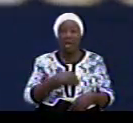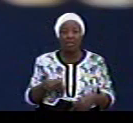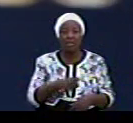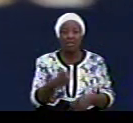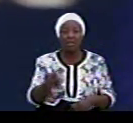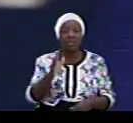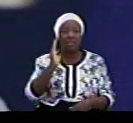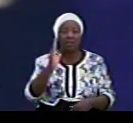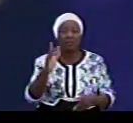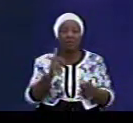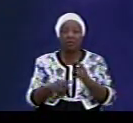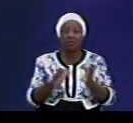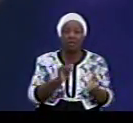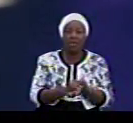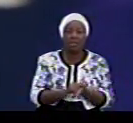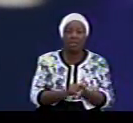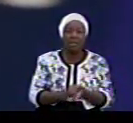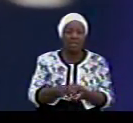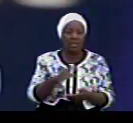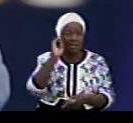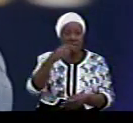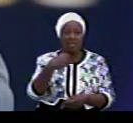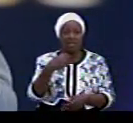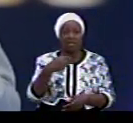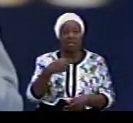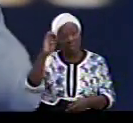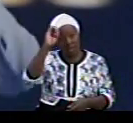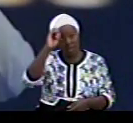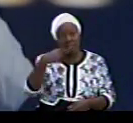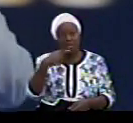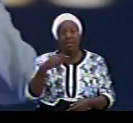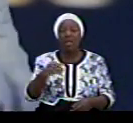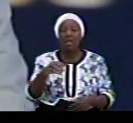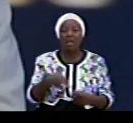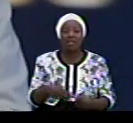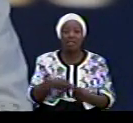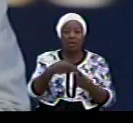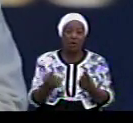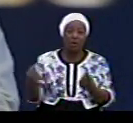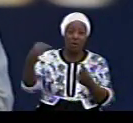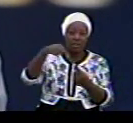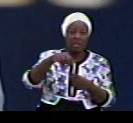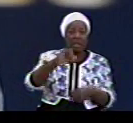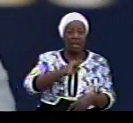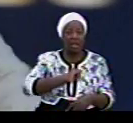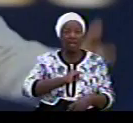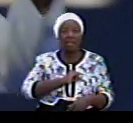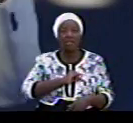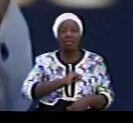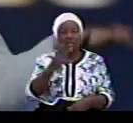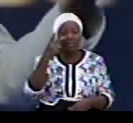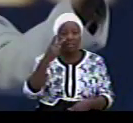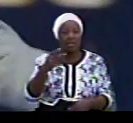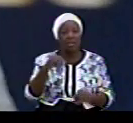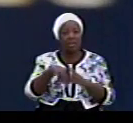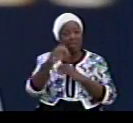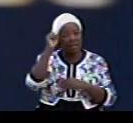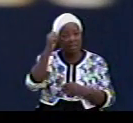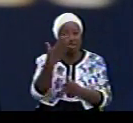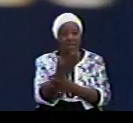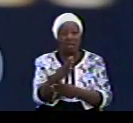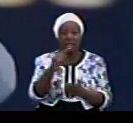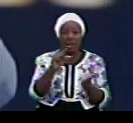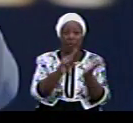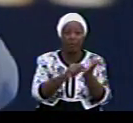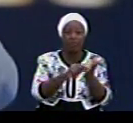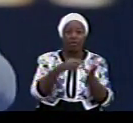to that, he said, except I see in his hand the print of the